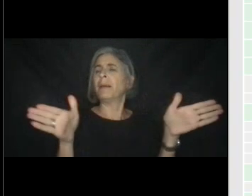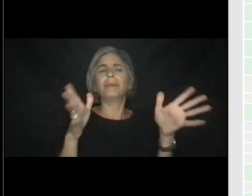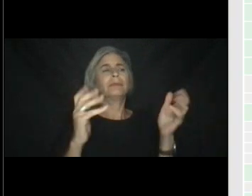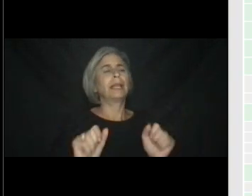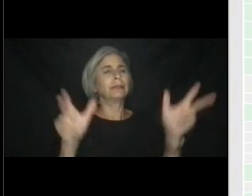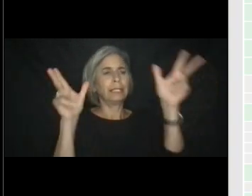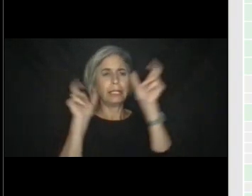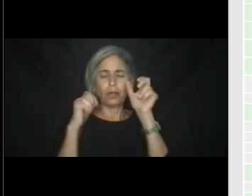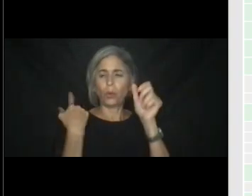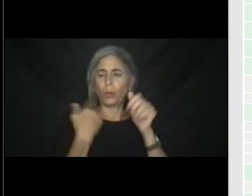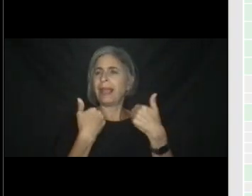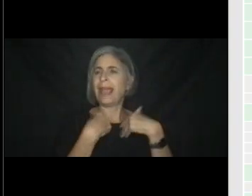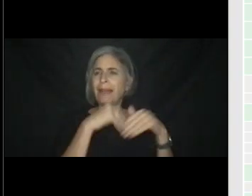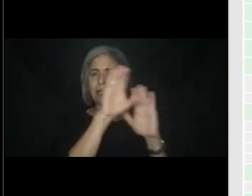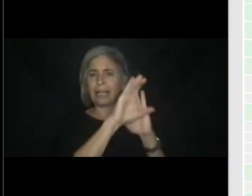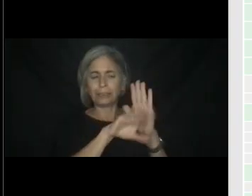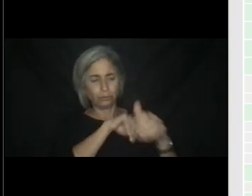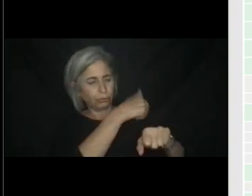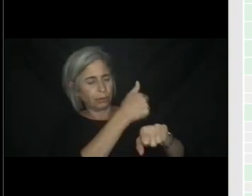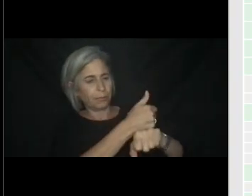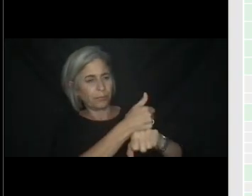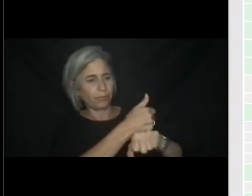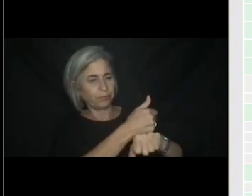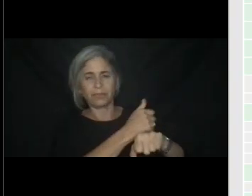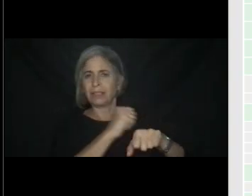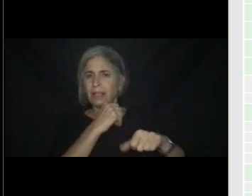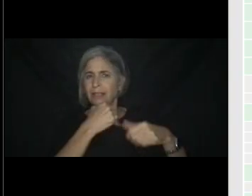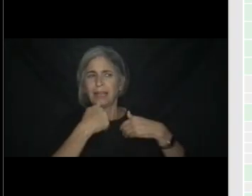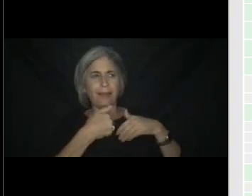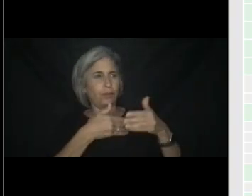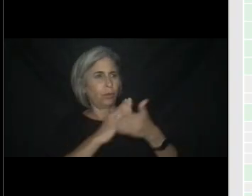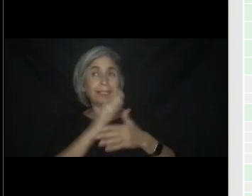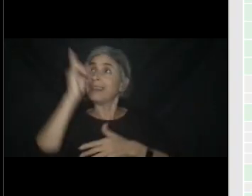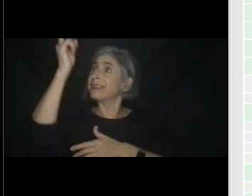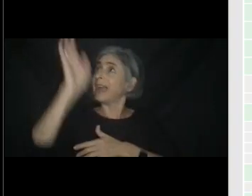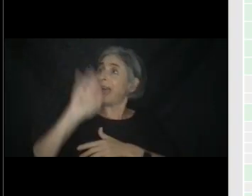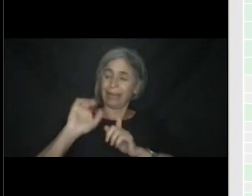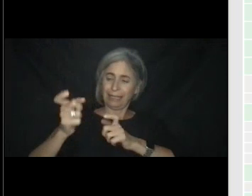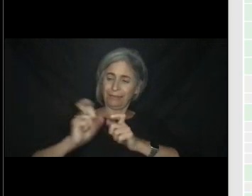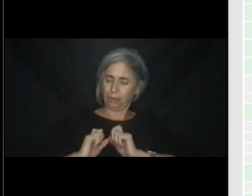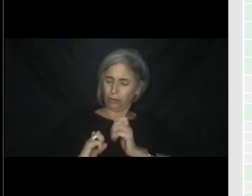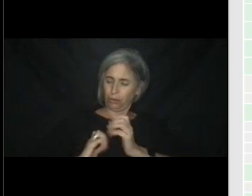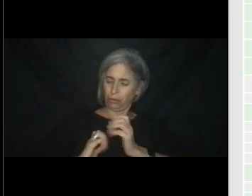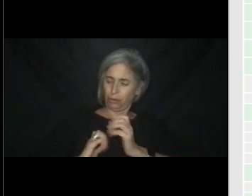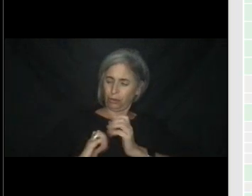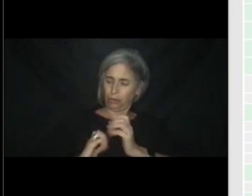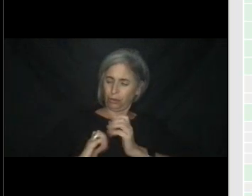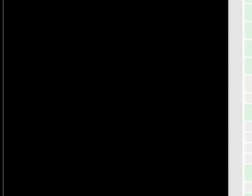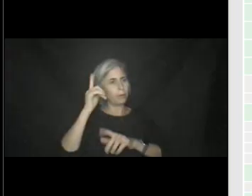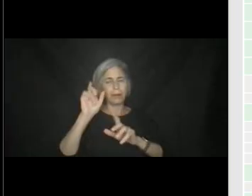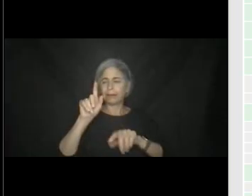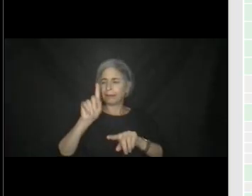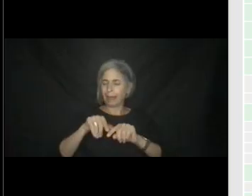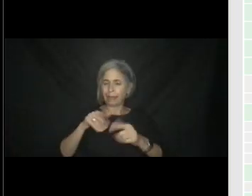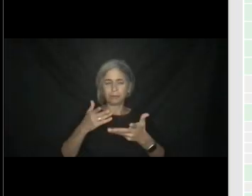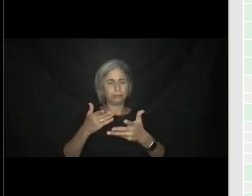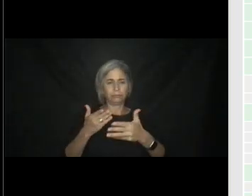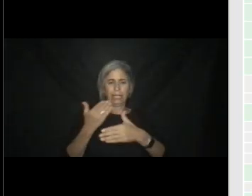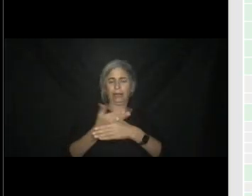we have a Constitution, which it doesn't give us our rights. God gives us our rights, but this is to keep the government from encroaching on those